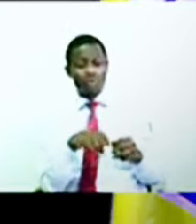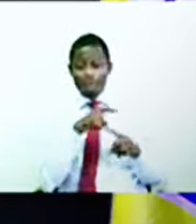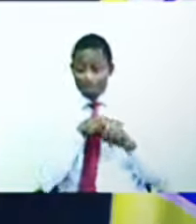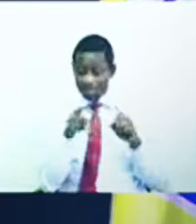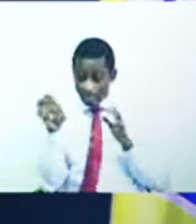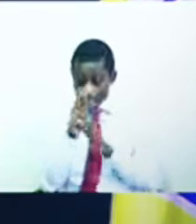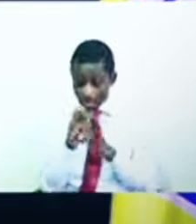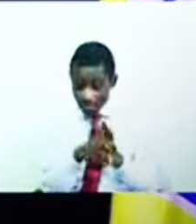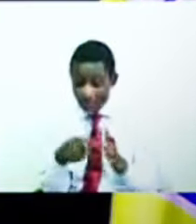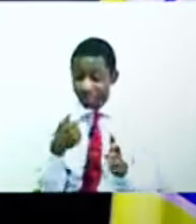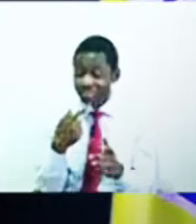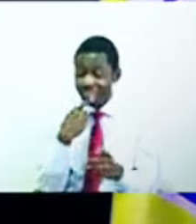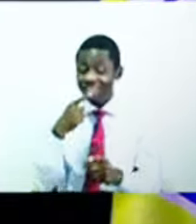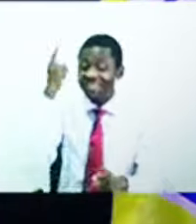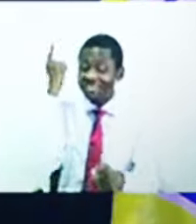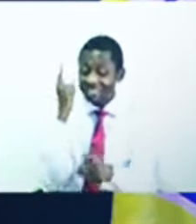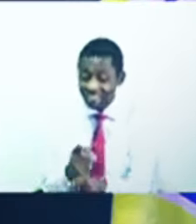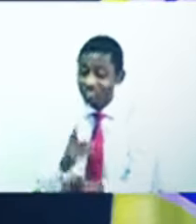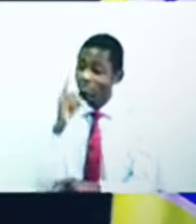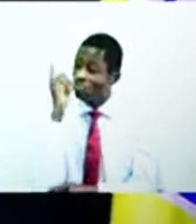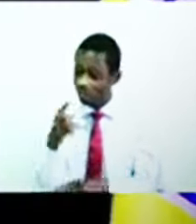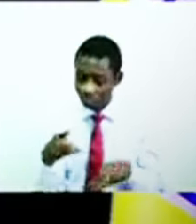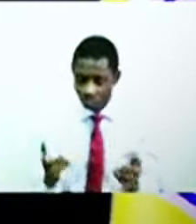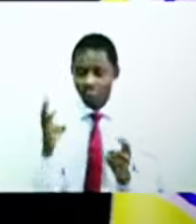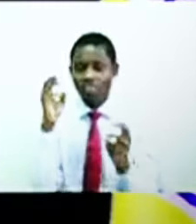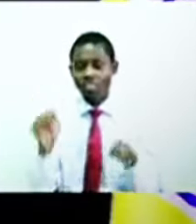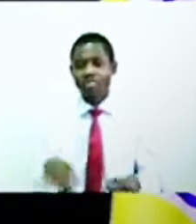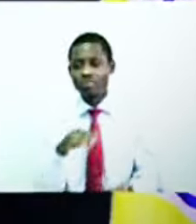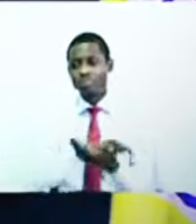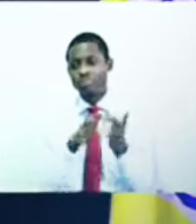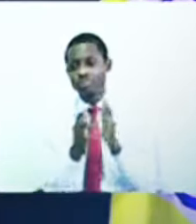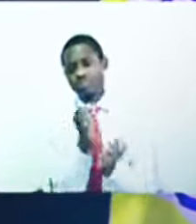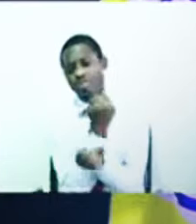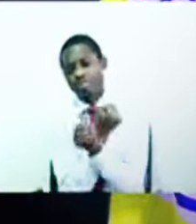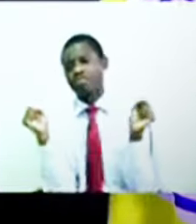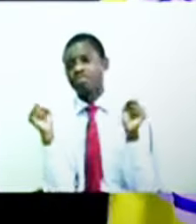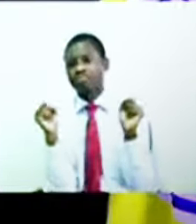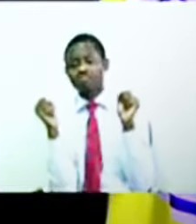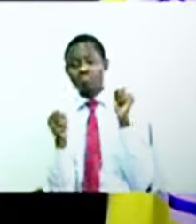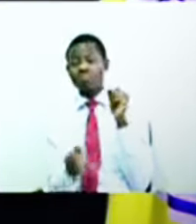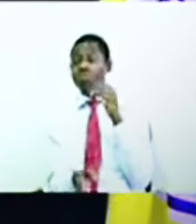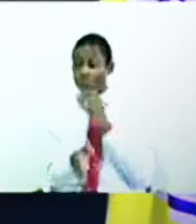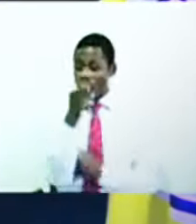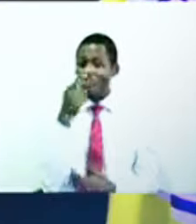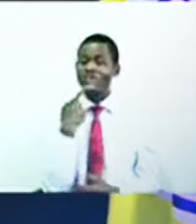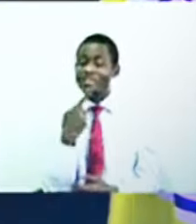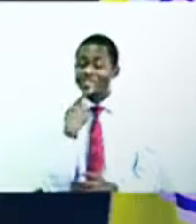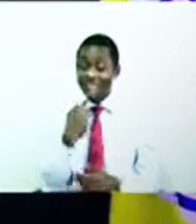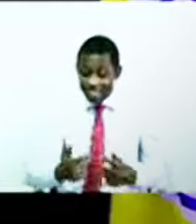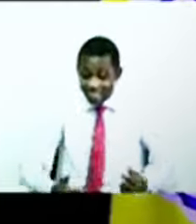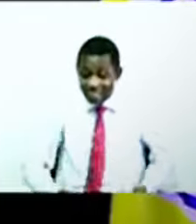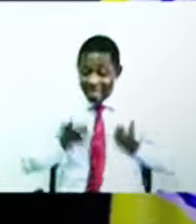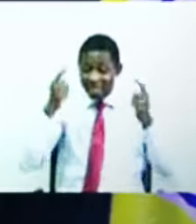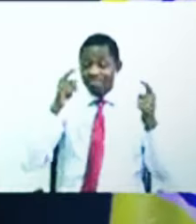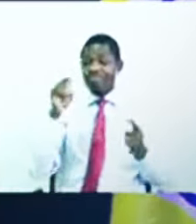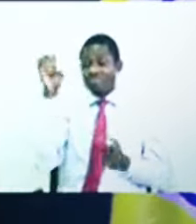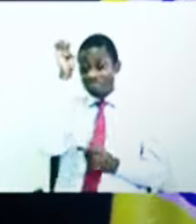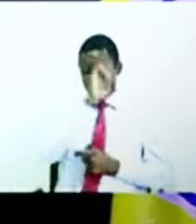For God has said, eternal life is found only in his Son.